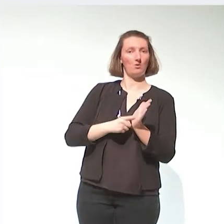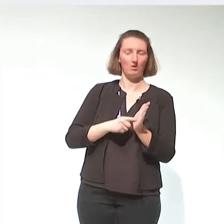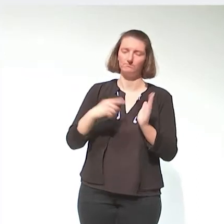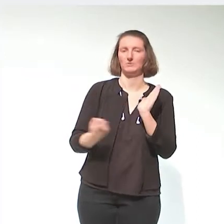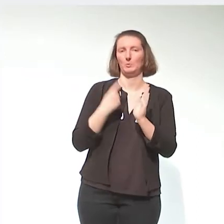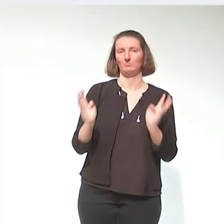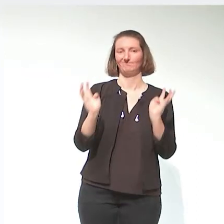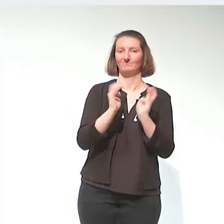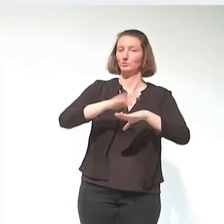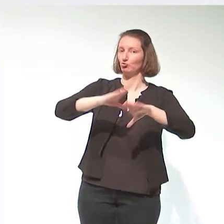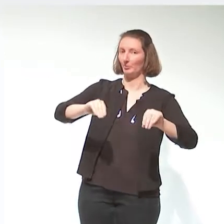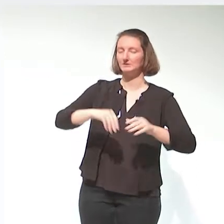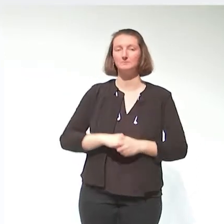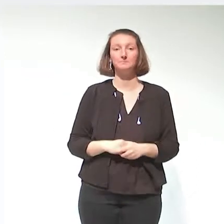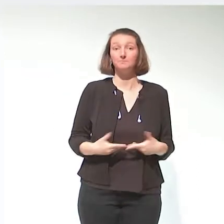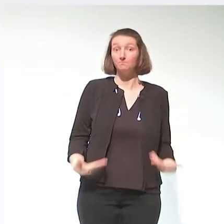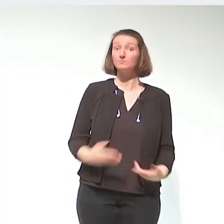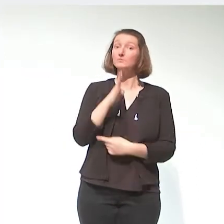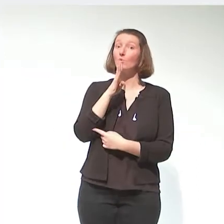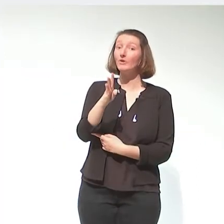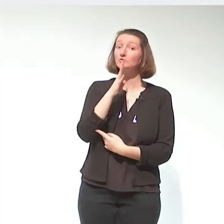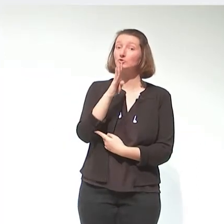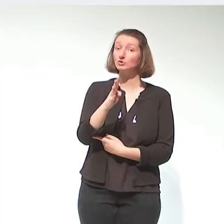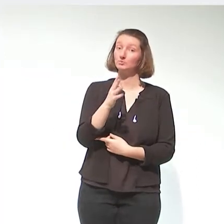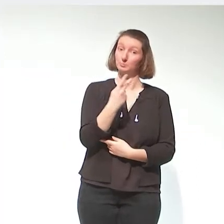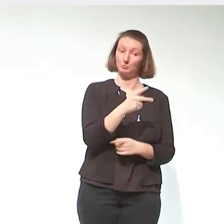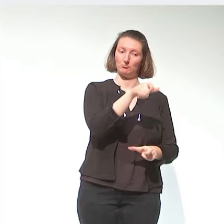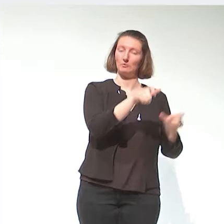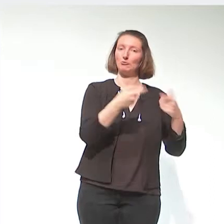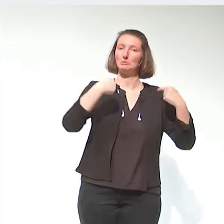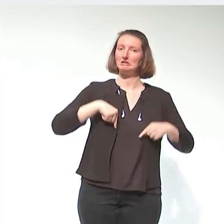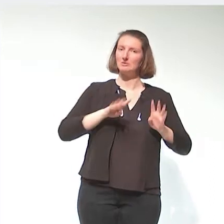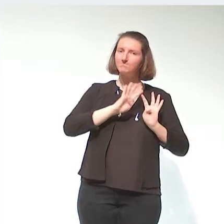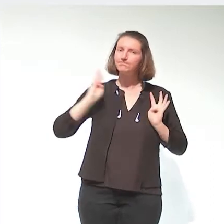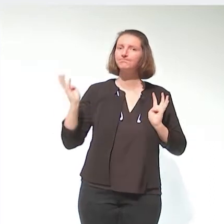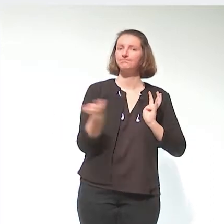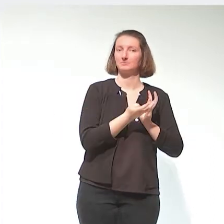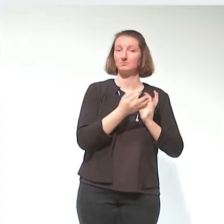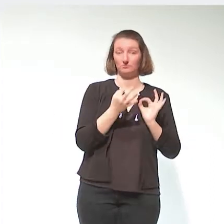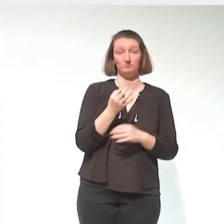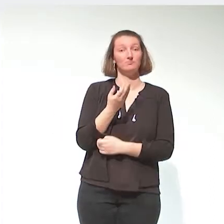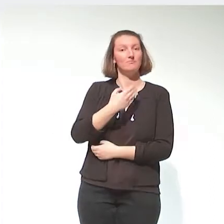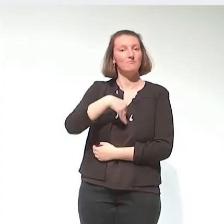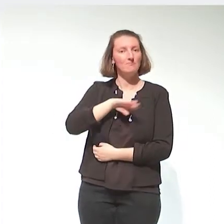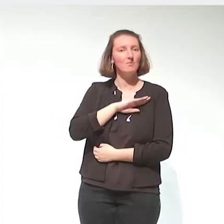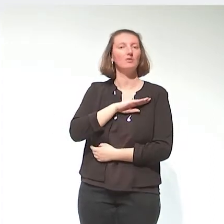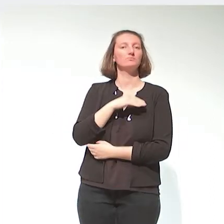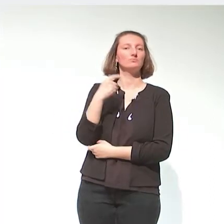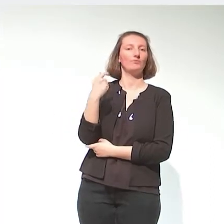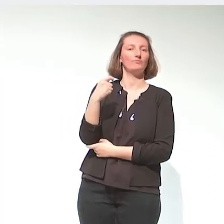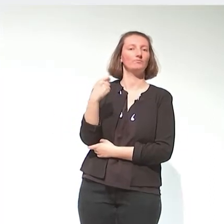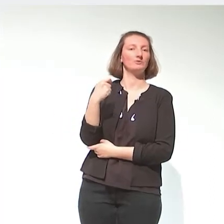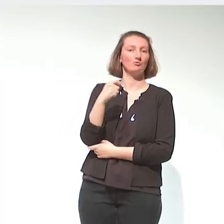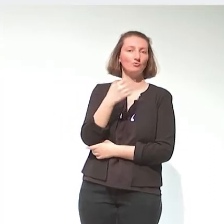disabilities and their rights. Now, choosing the issue of disability for this Conference of Ministers, organized as part of